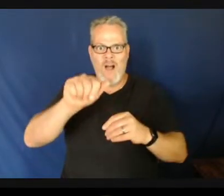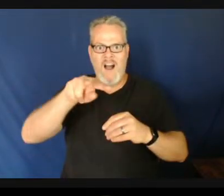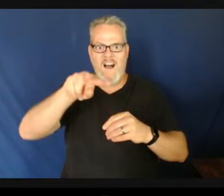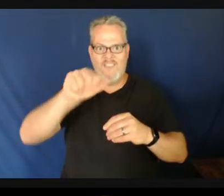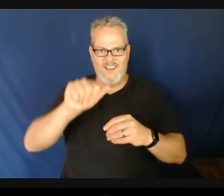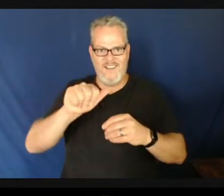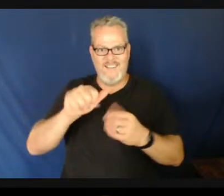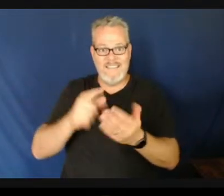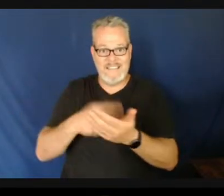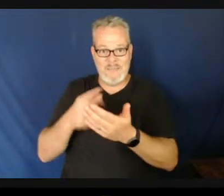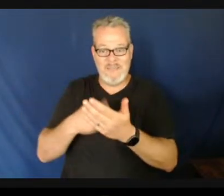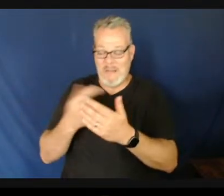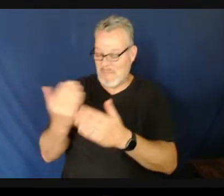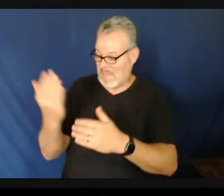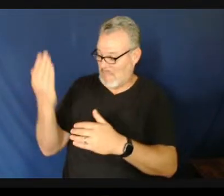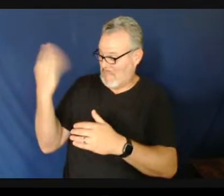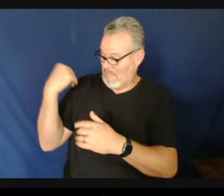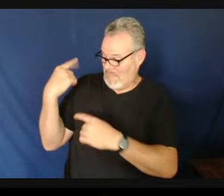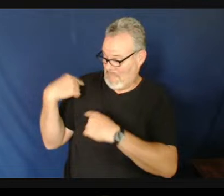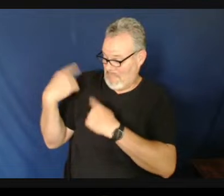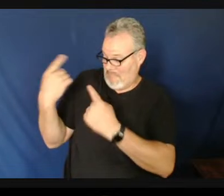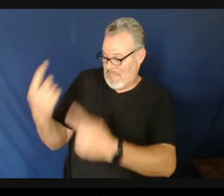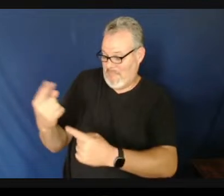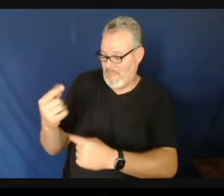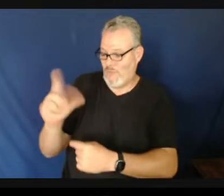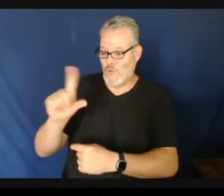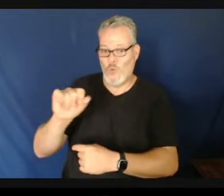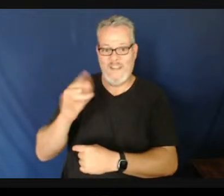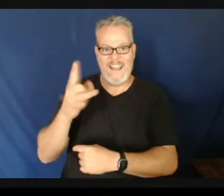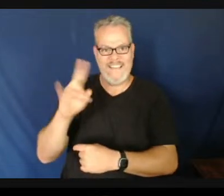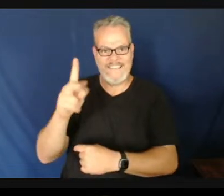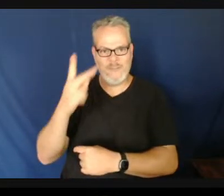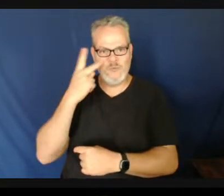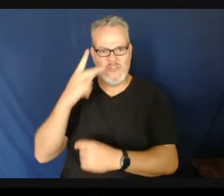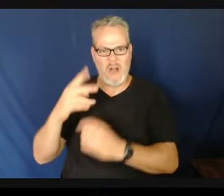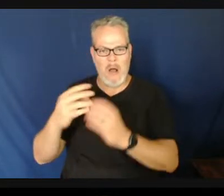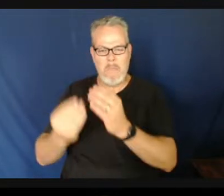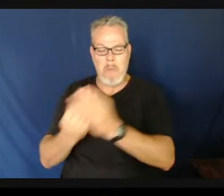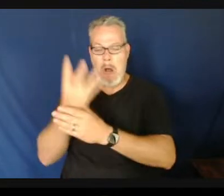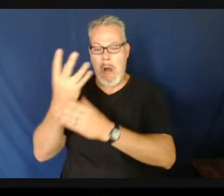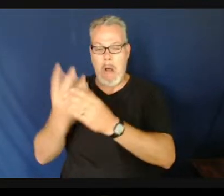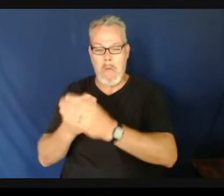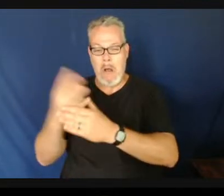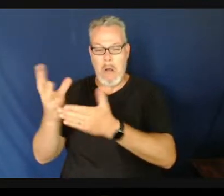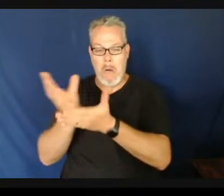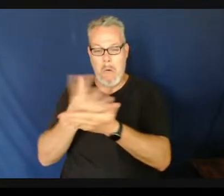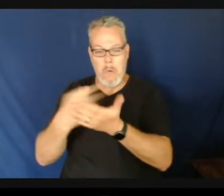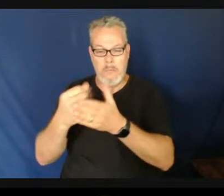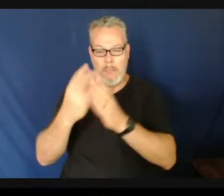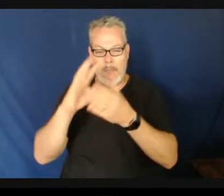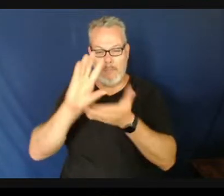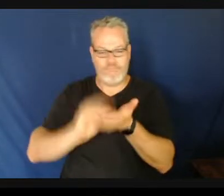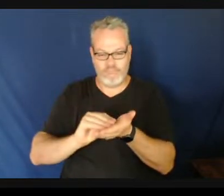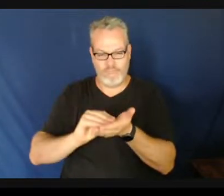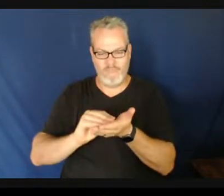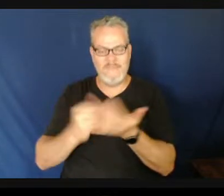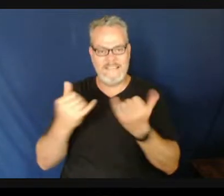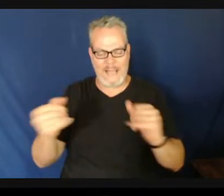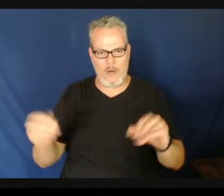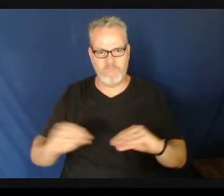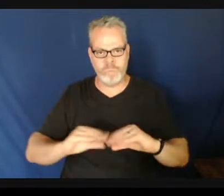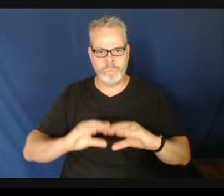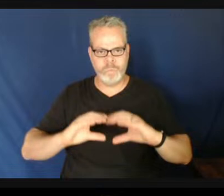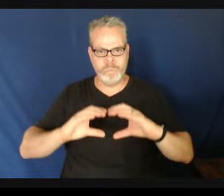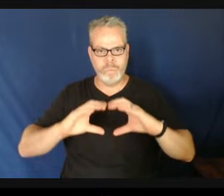lost from 2018 when we had the summit collapse. Okay, so that's really all I have